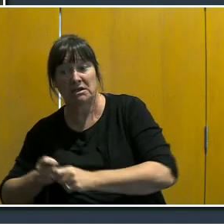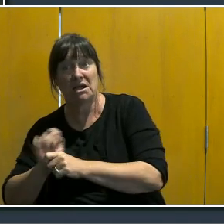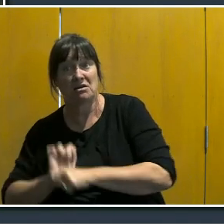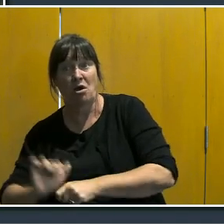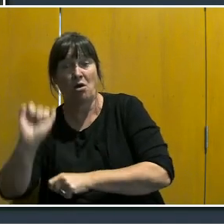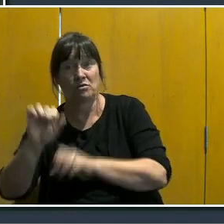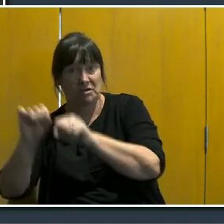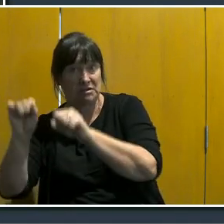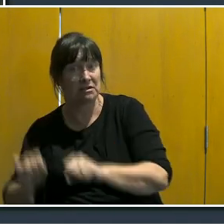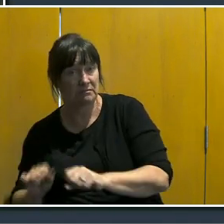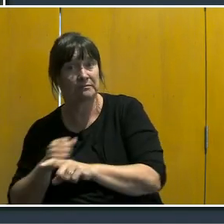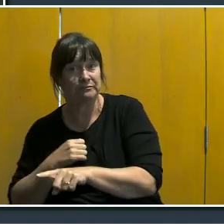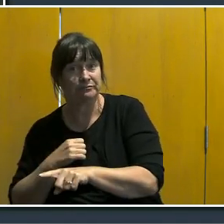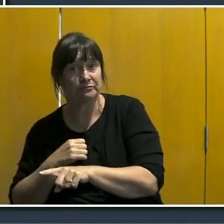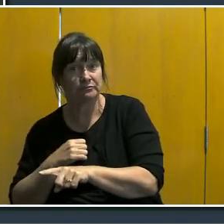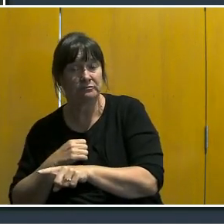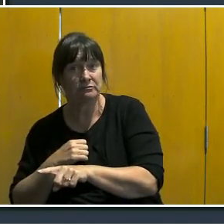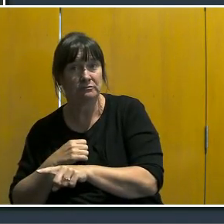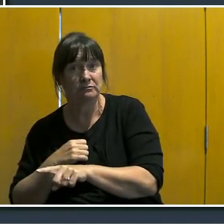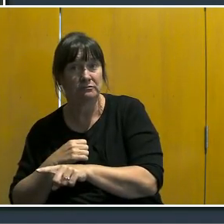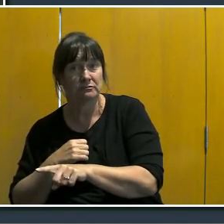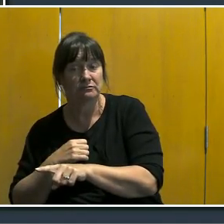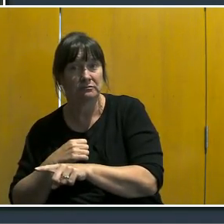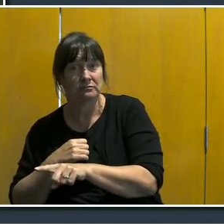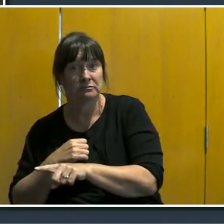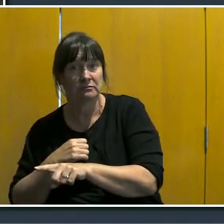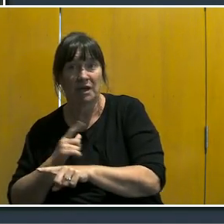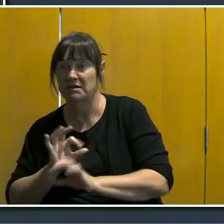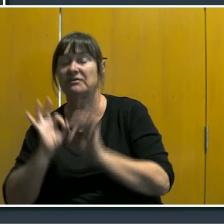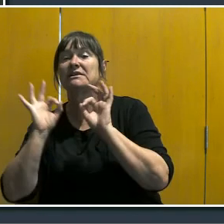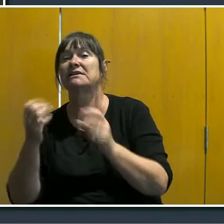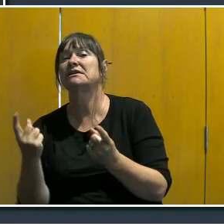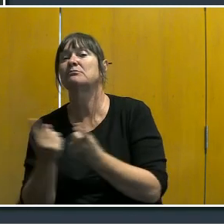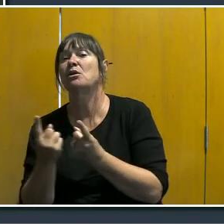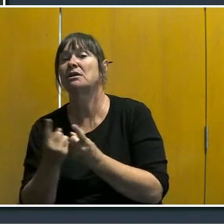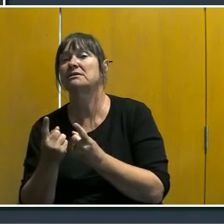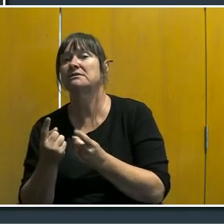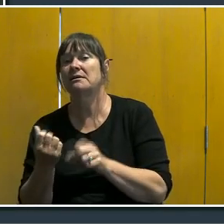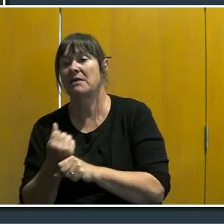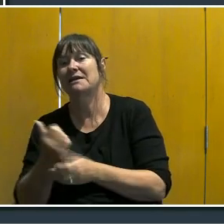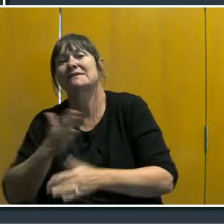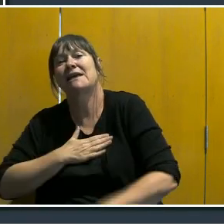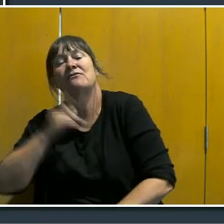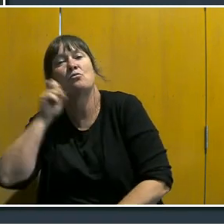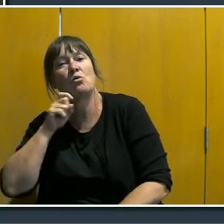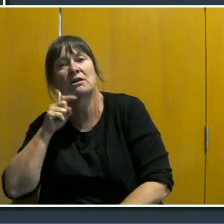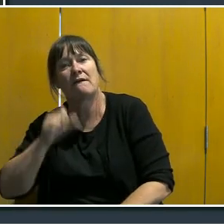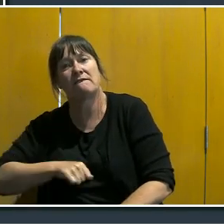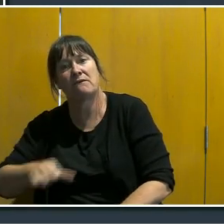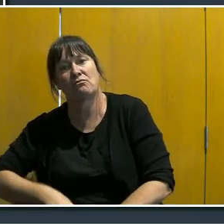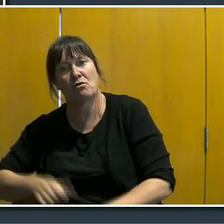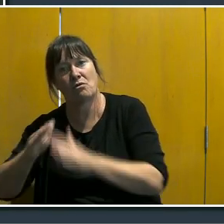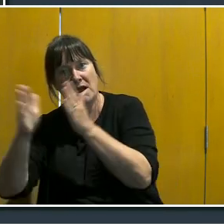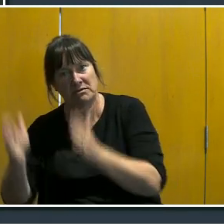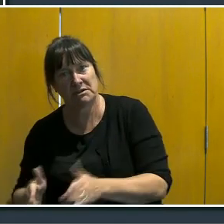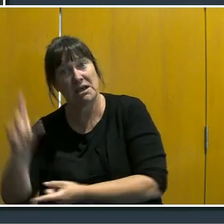Huge capability within the city. And there's some great products today that produce safe water for those households, and they're a lot cheaper